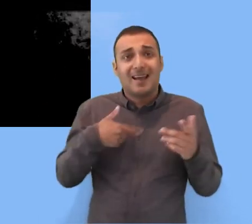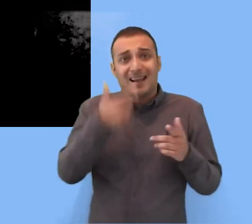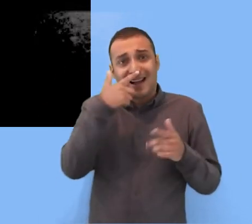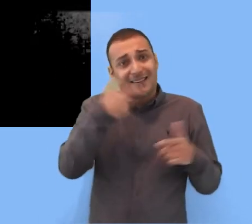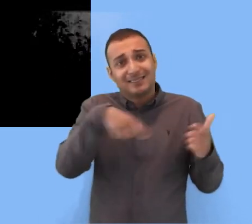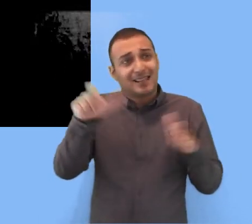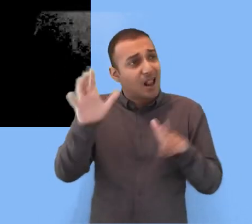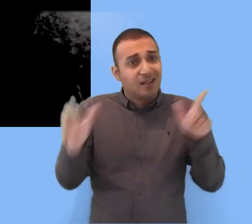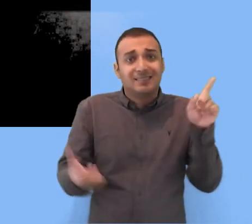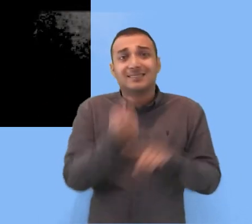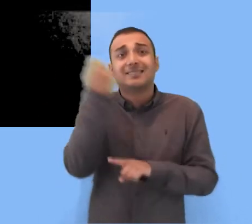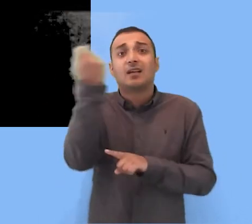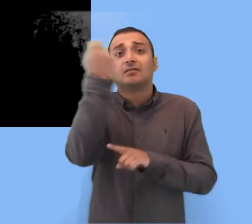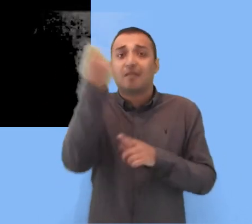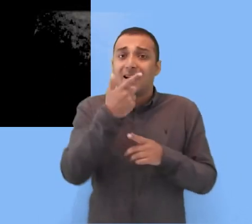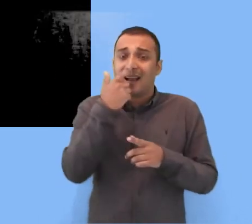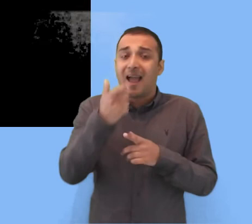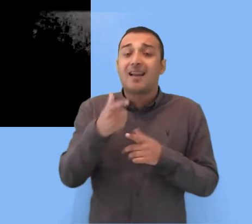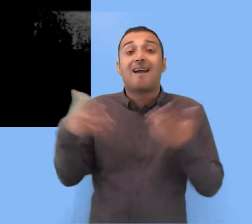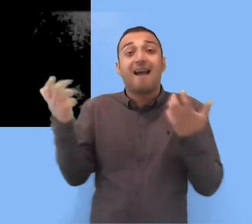for them.